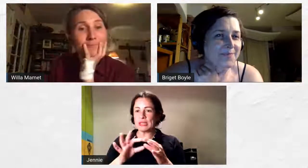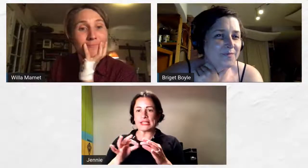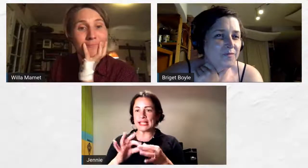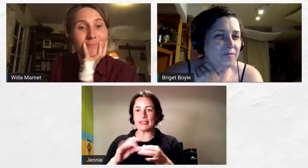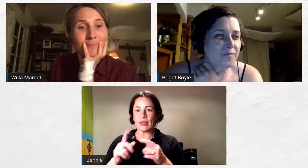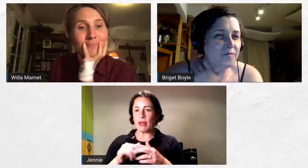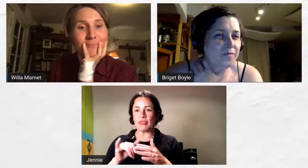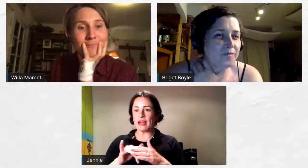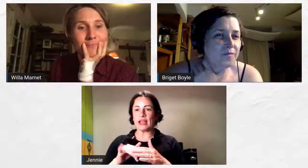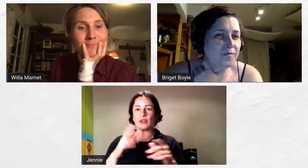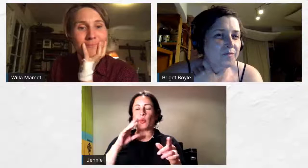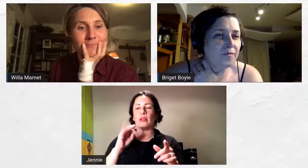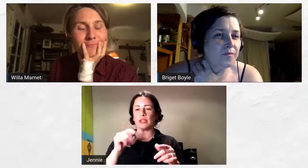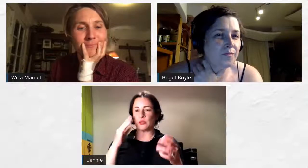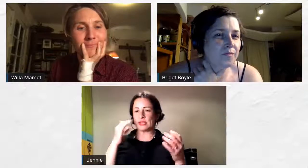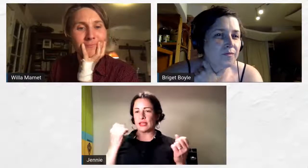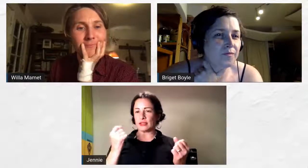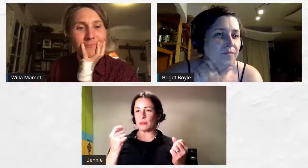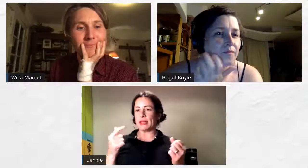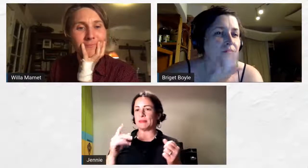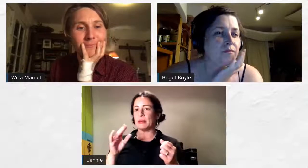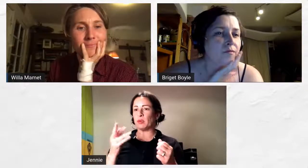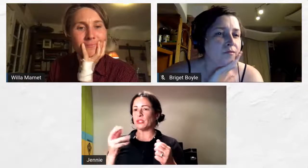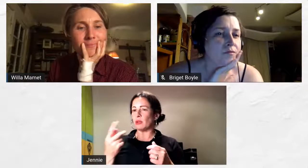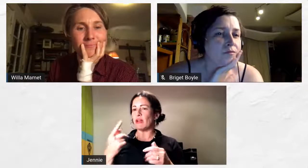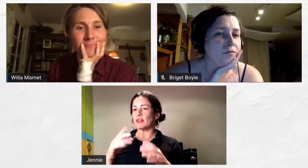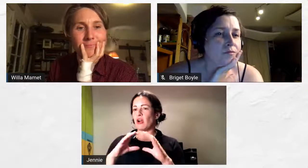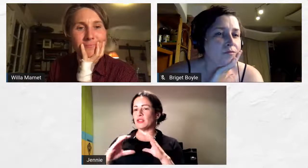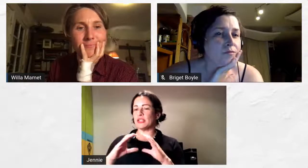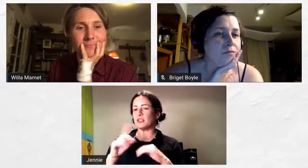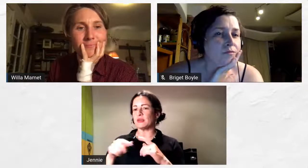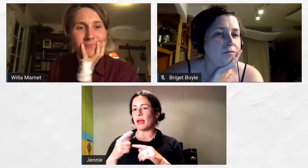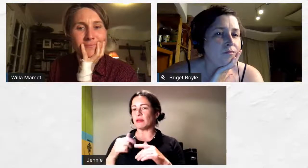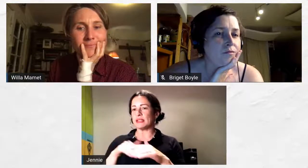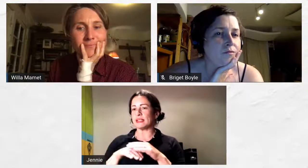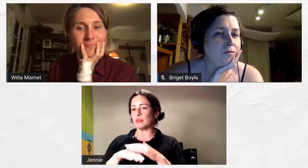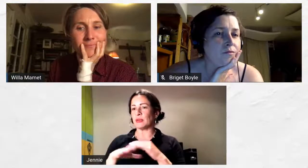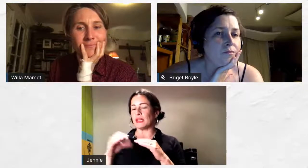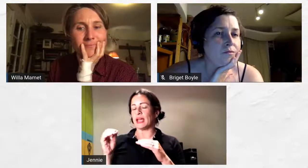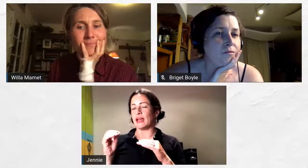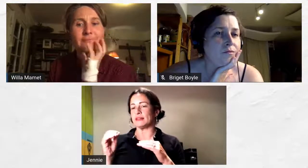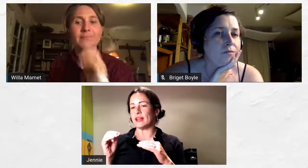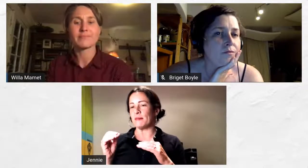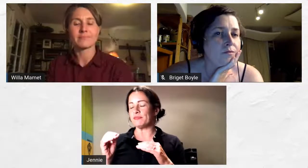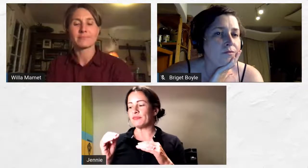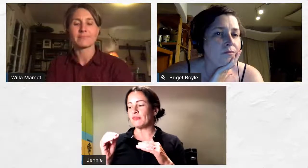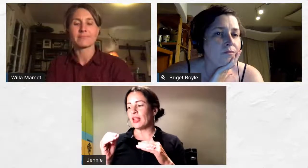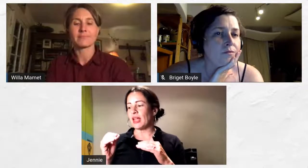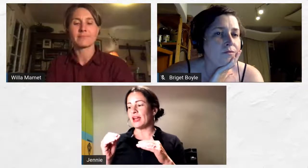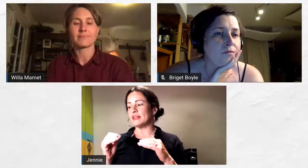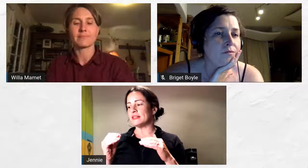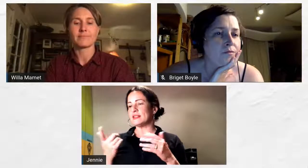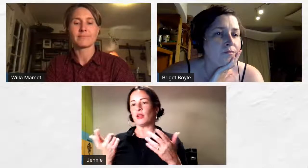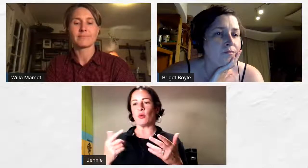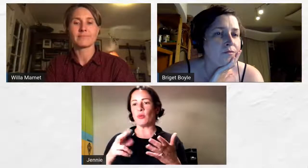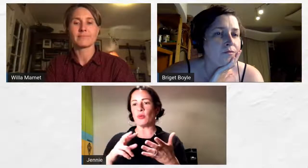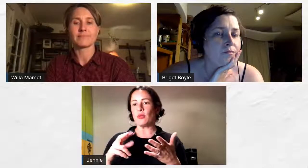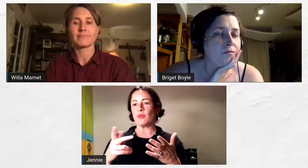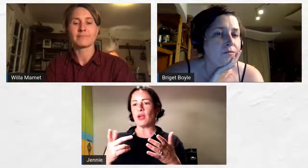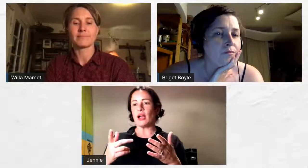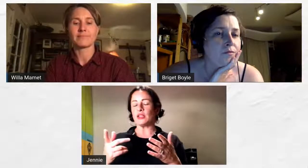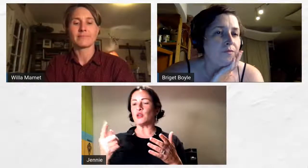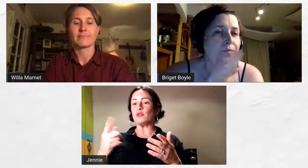Did you want to say anything about that? I know, Willa, you sign a little bit, but Bridget, we've had conversations about accessibility, and you